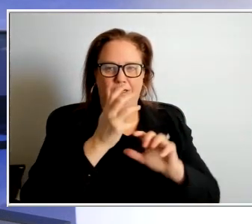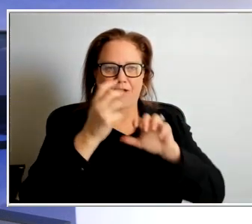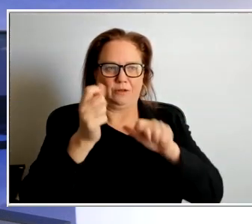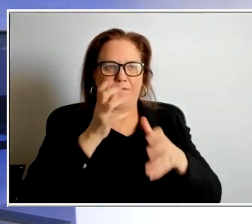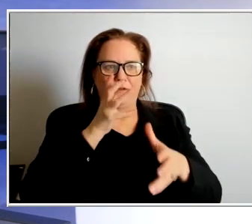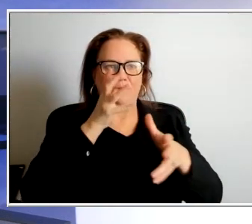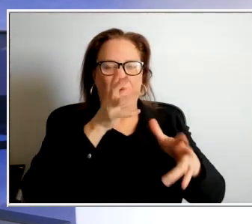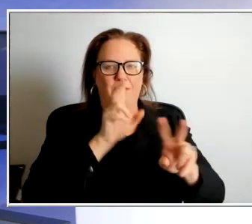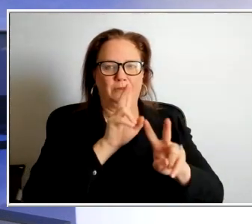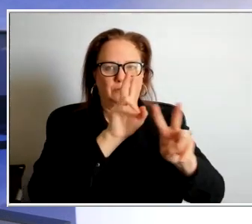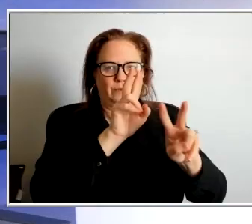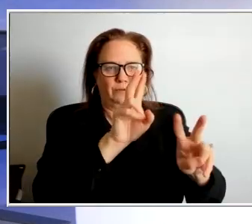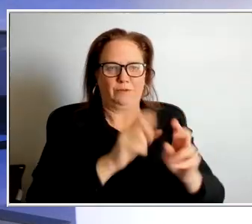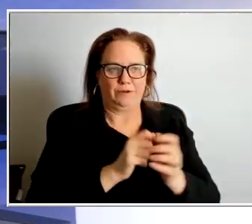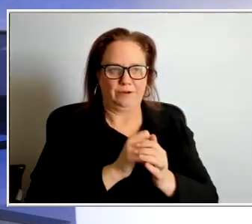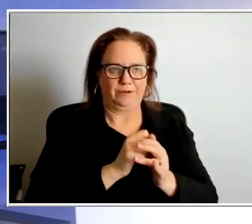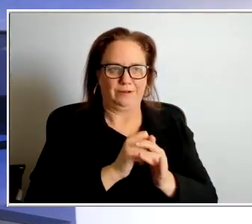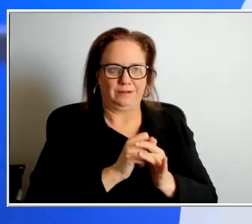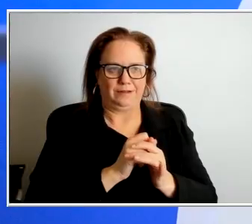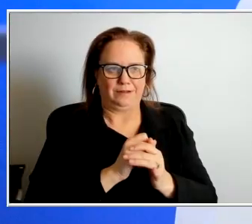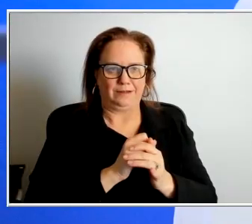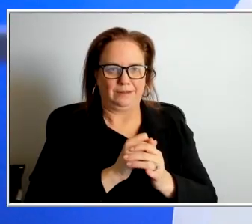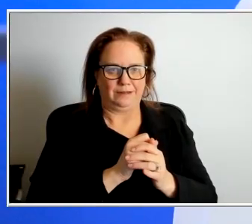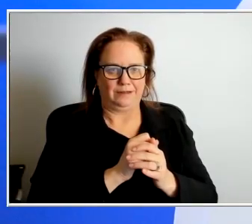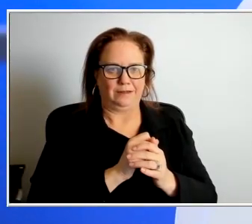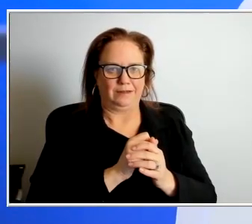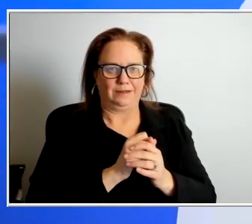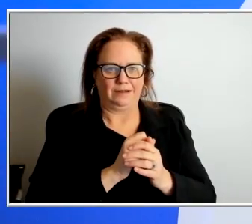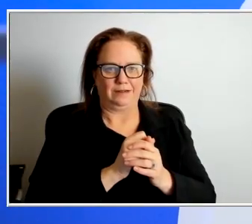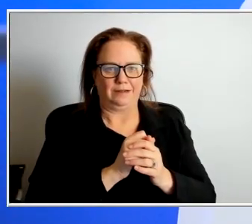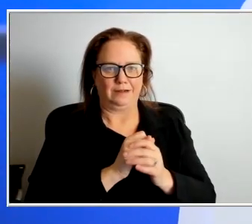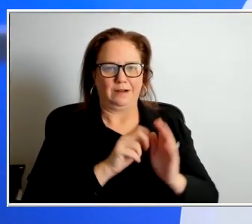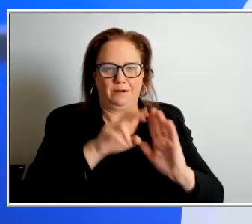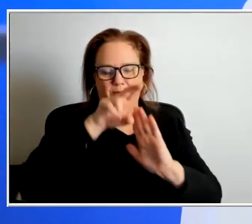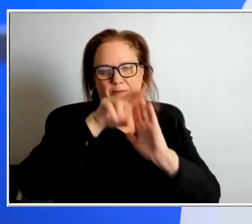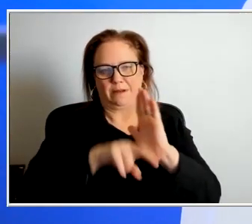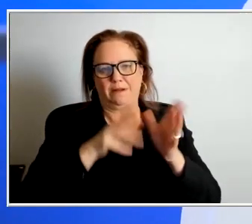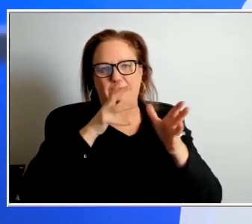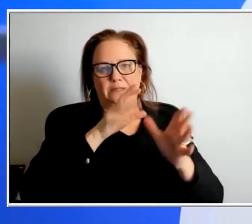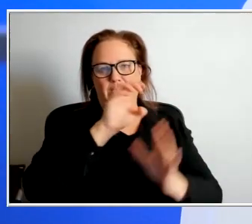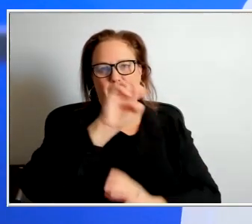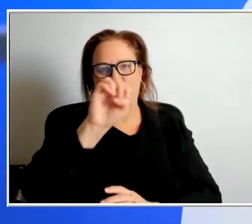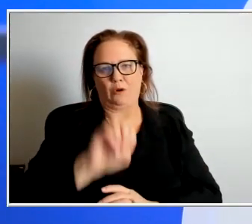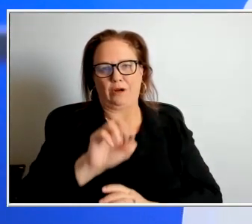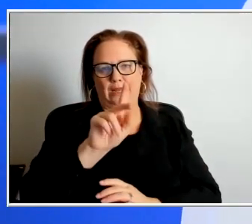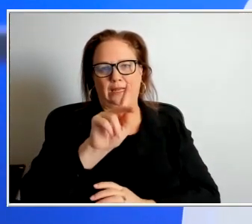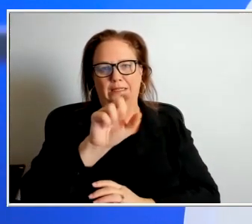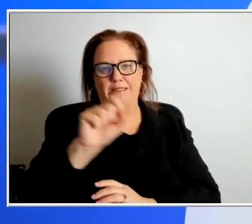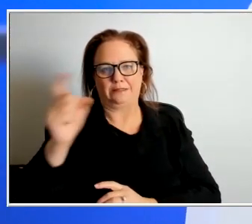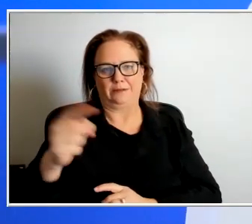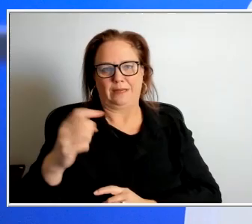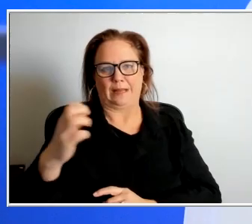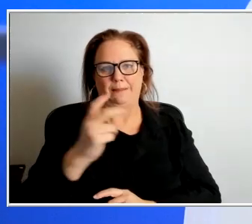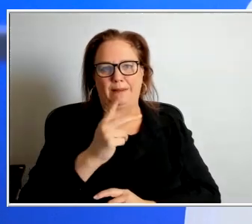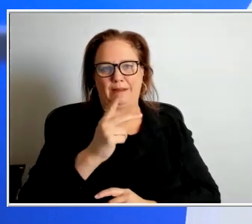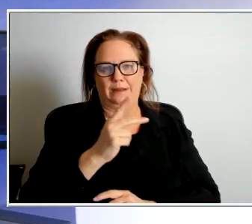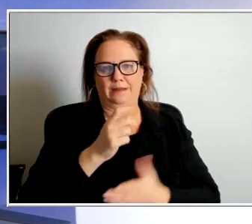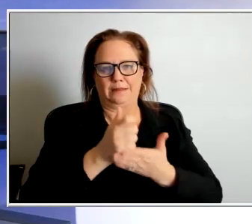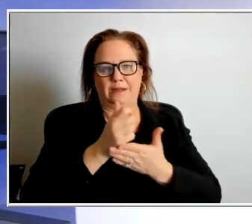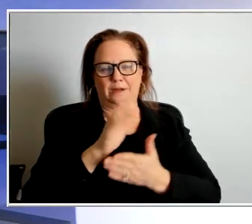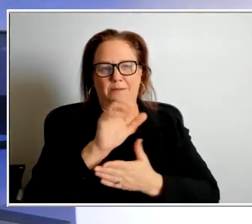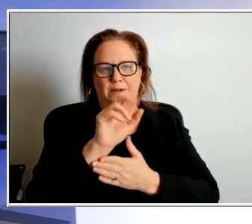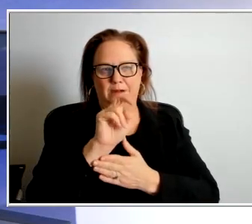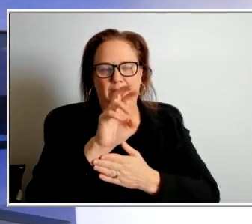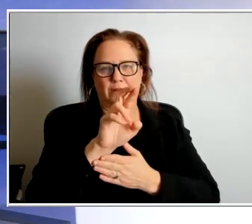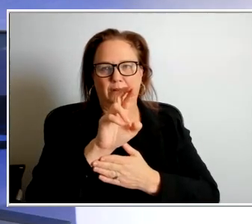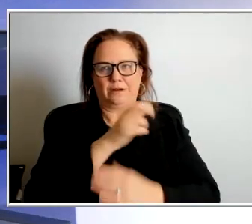funeral, I understand? Yeah, she was, we were laying her to rest in Emporia, Kansas, and we came back for helping Conor, yeah.